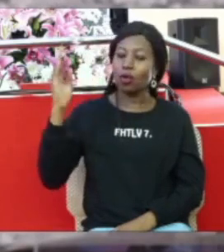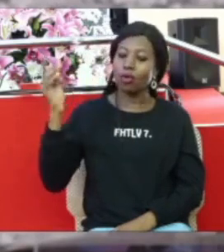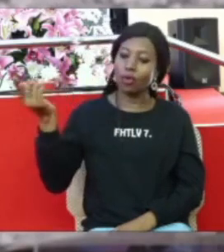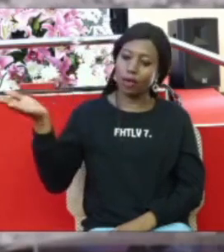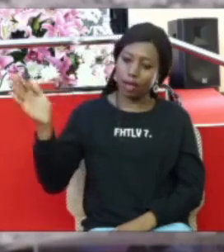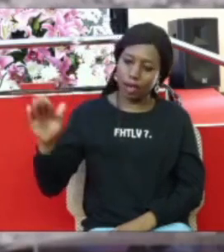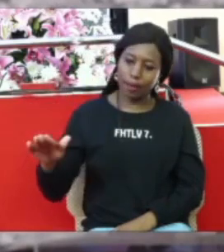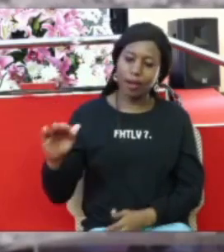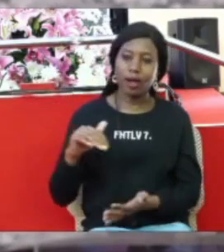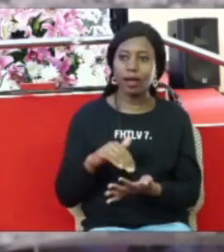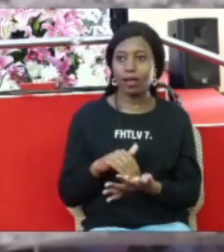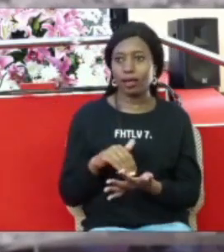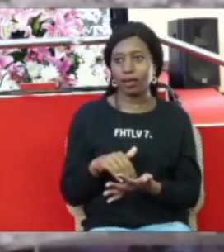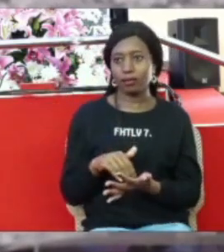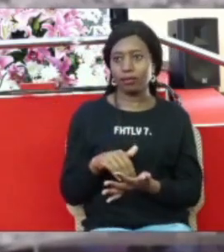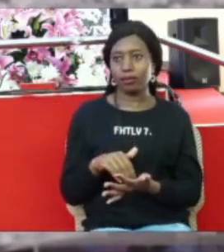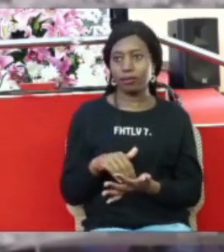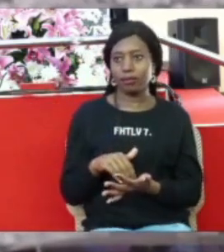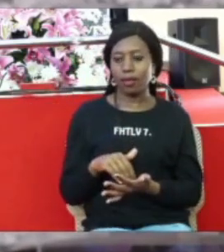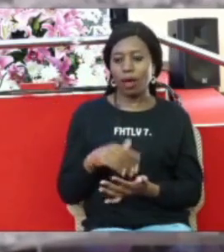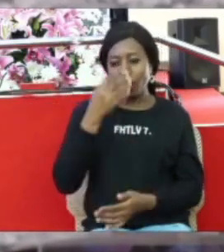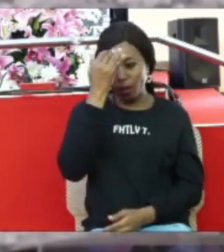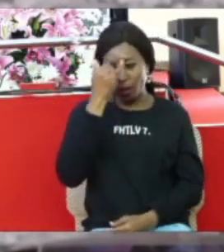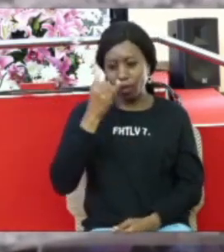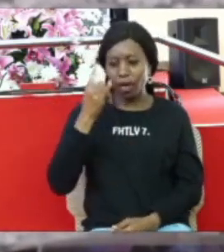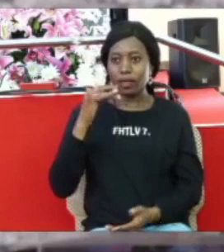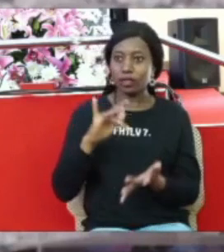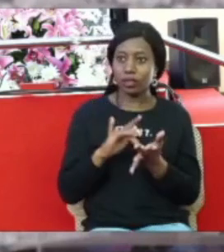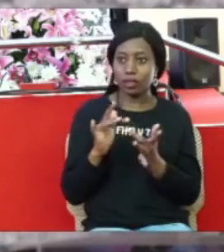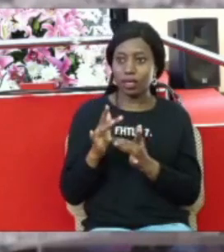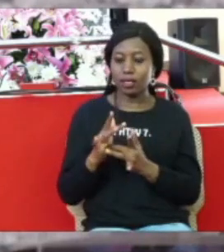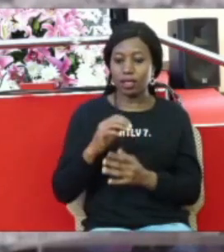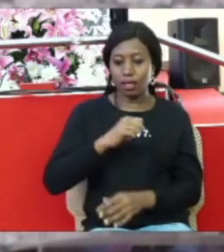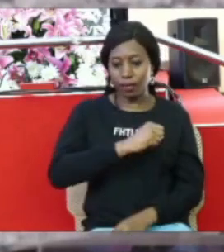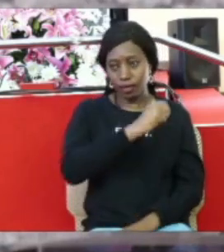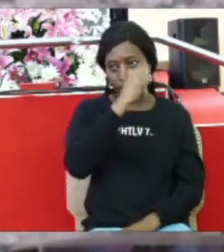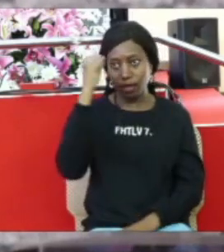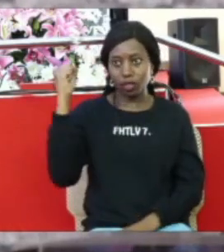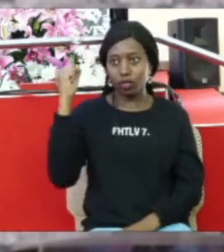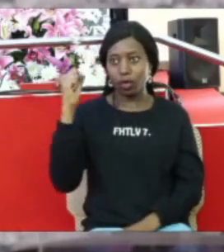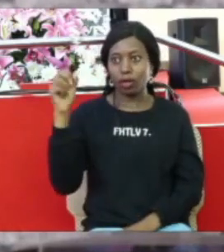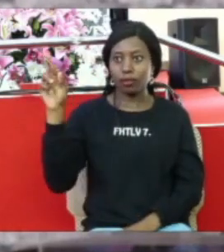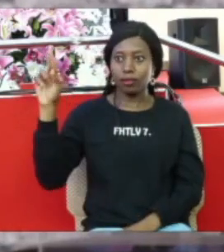But I also know you are the resurrection. Huyo dada si alikuwa na imani. Na kuchanganya migu.